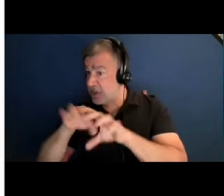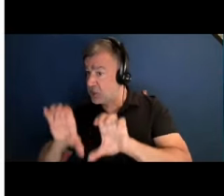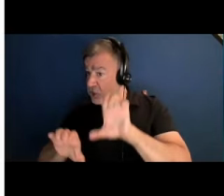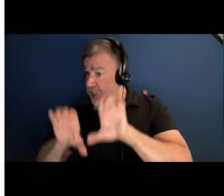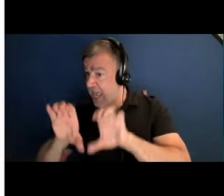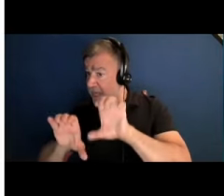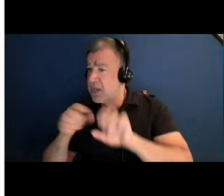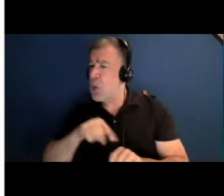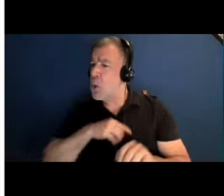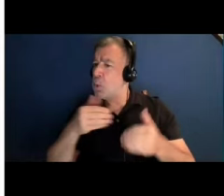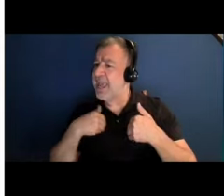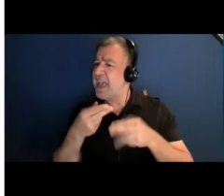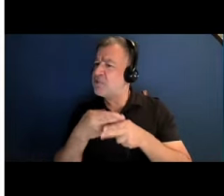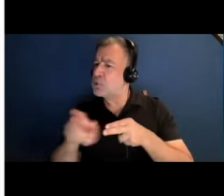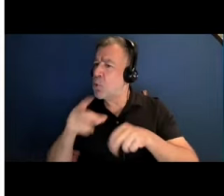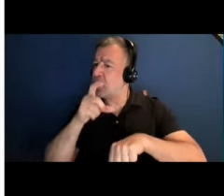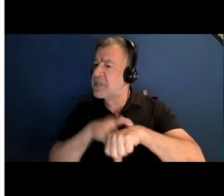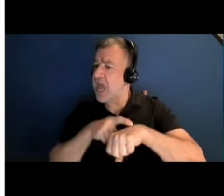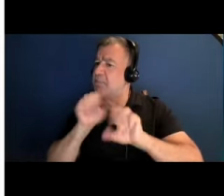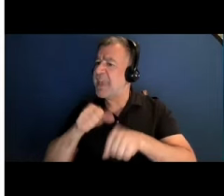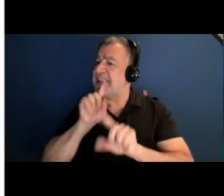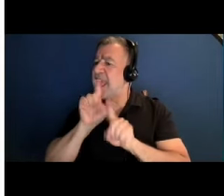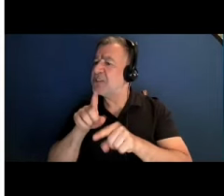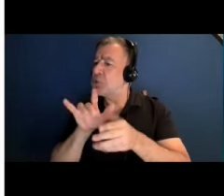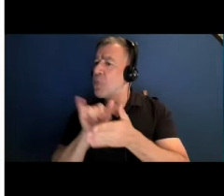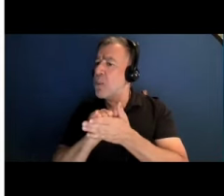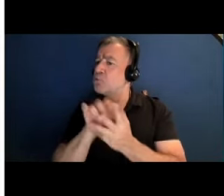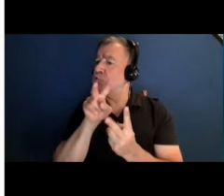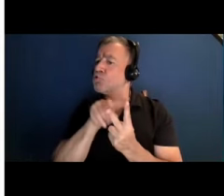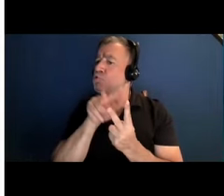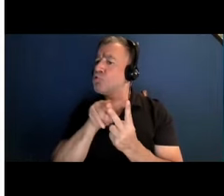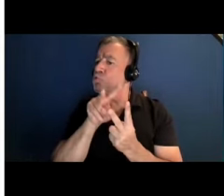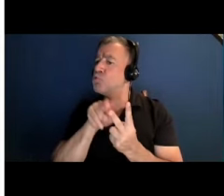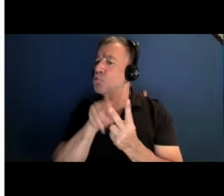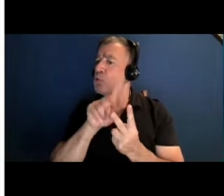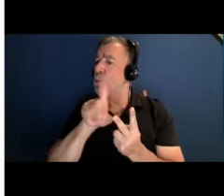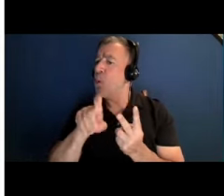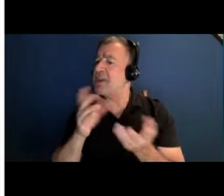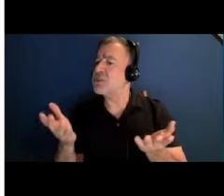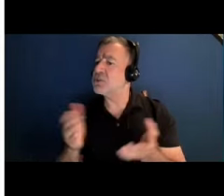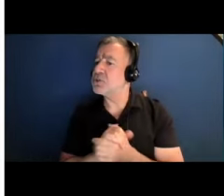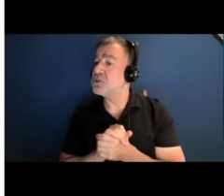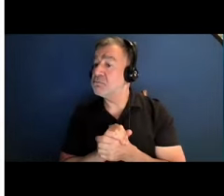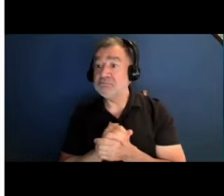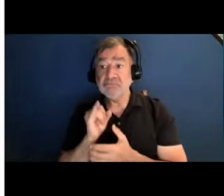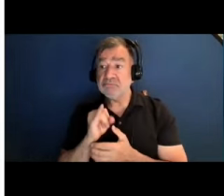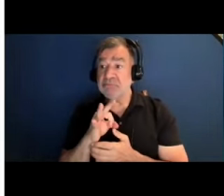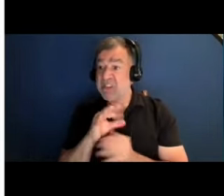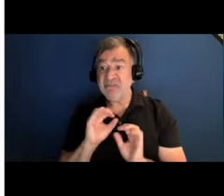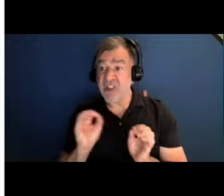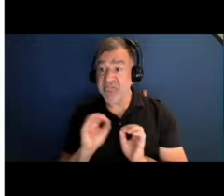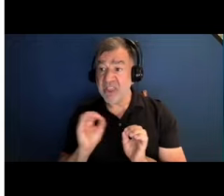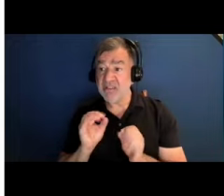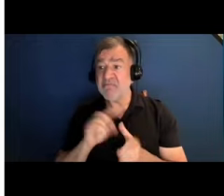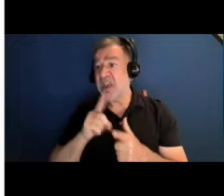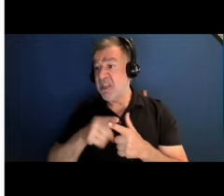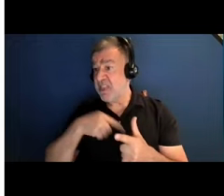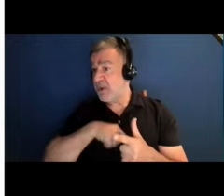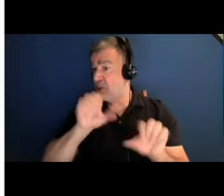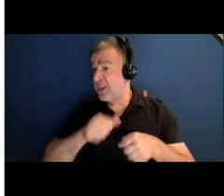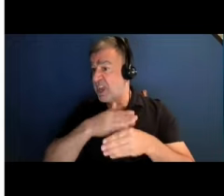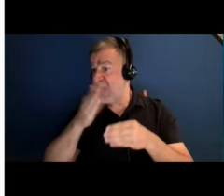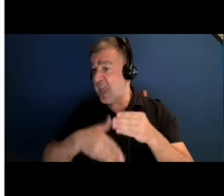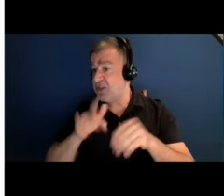do have a brief moment to do that. And if there are none, then we can sign off early. But I wanted to just give you